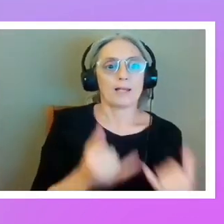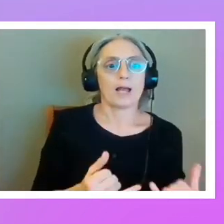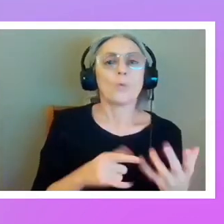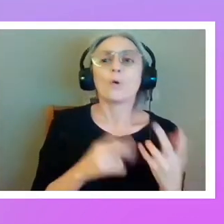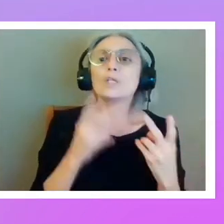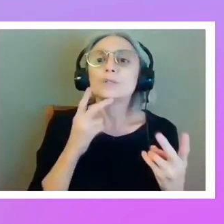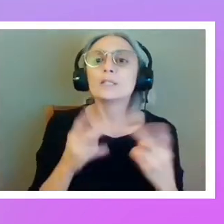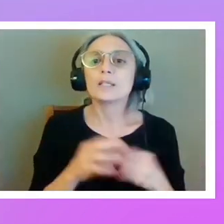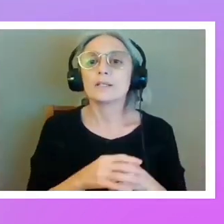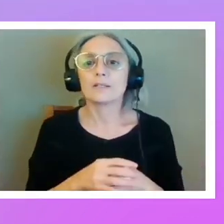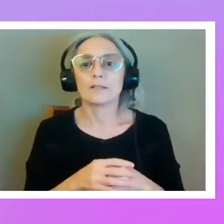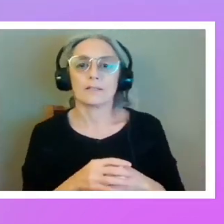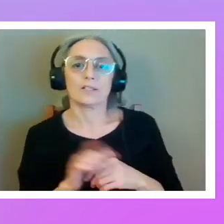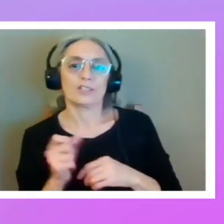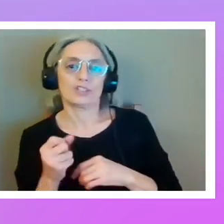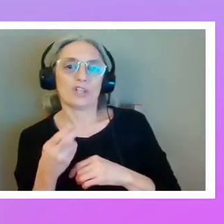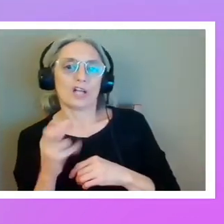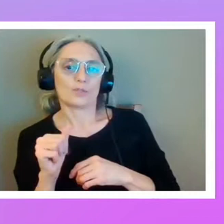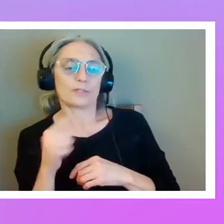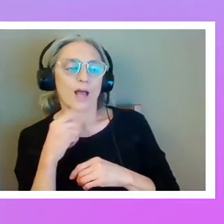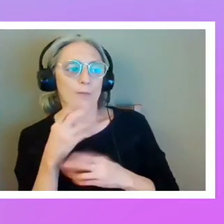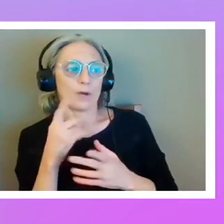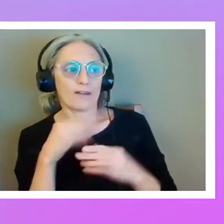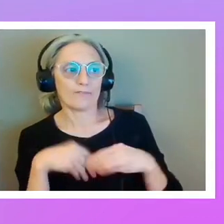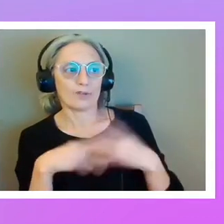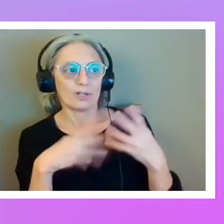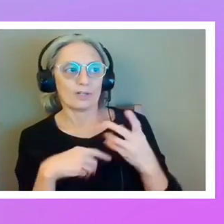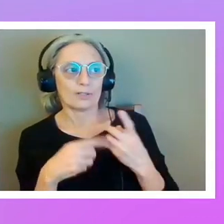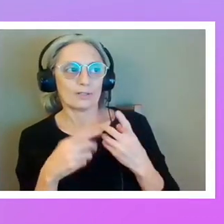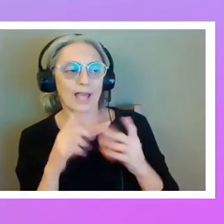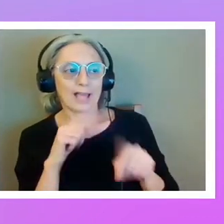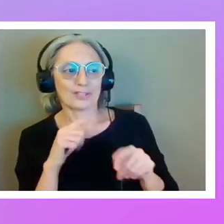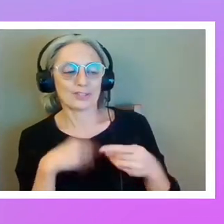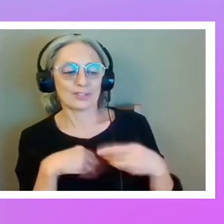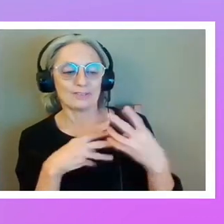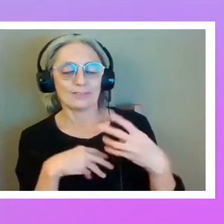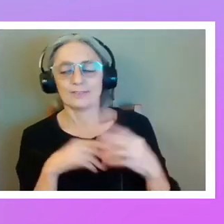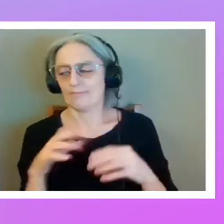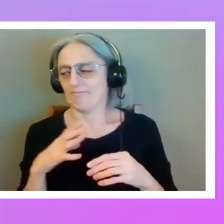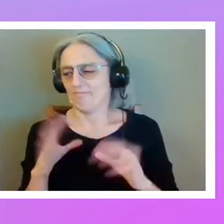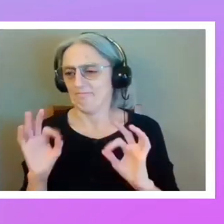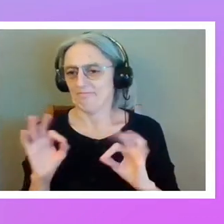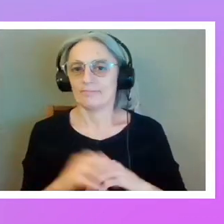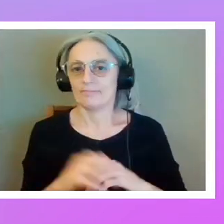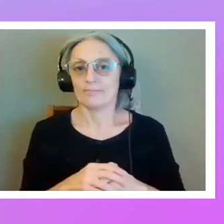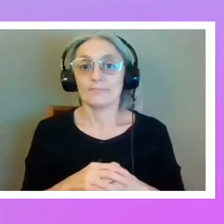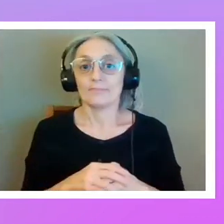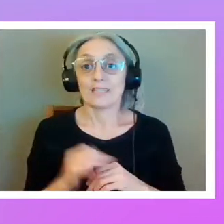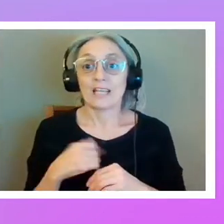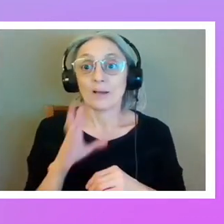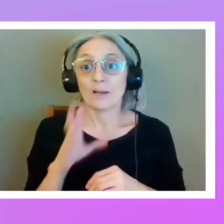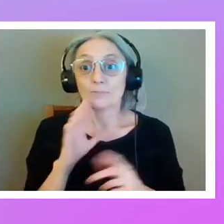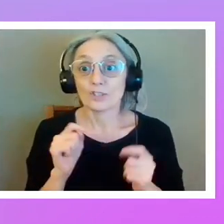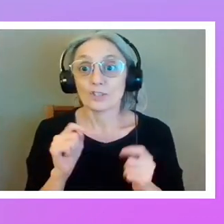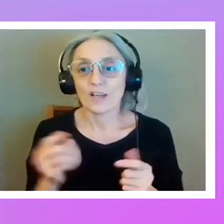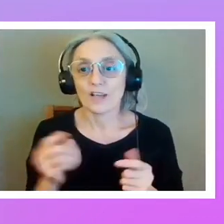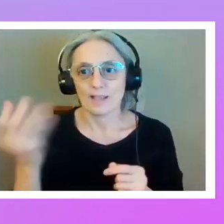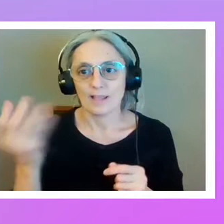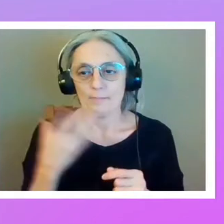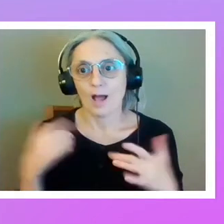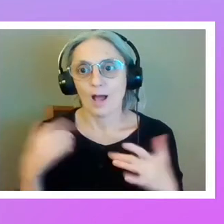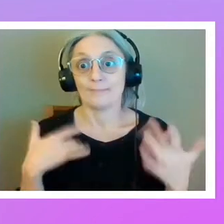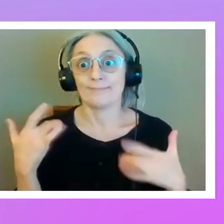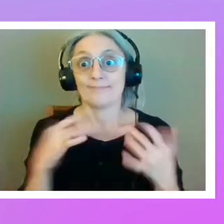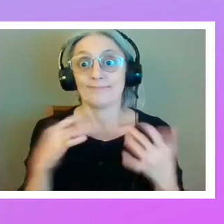Just waiting for the stream to come in. Oh, you're fine. You're fine. And you guys, if I'm talking too fast, let me know. I'm pretty excited about